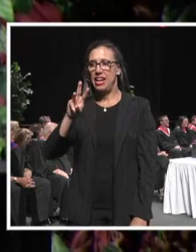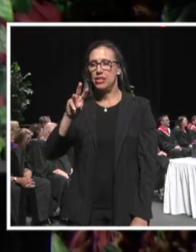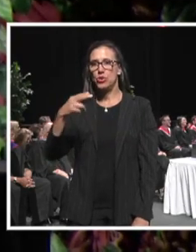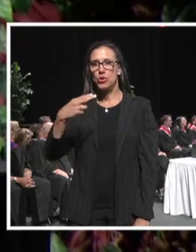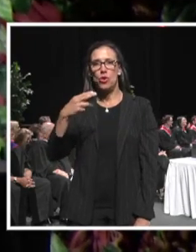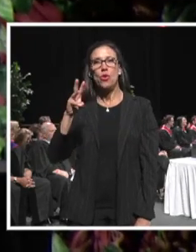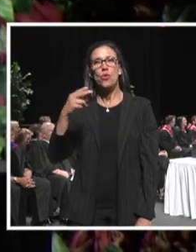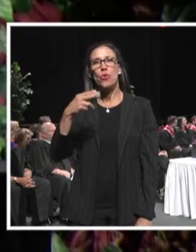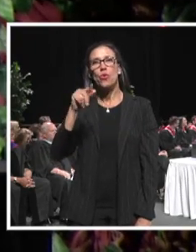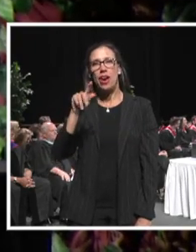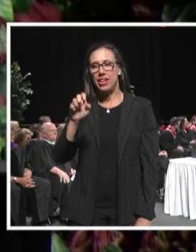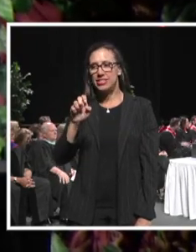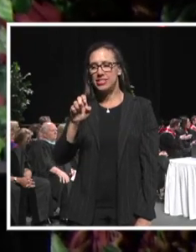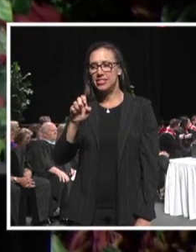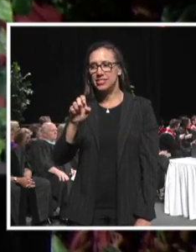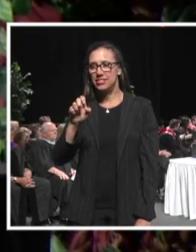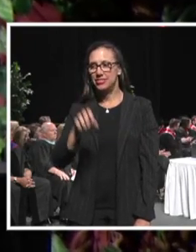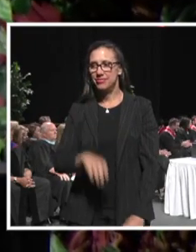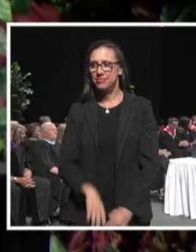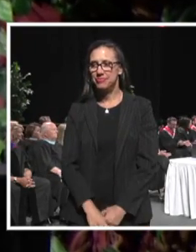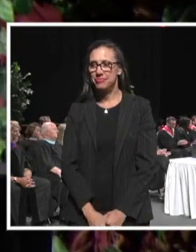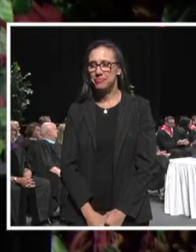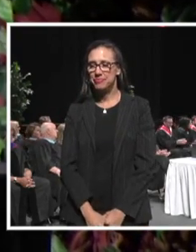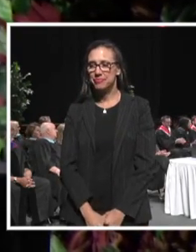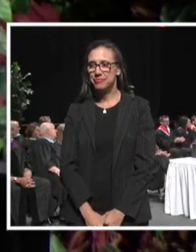Andrew White, Economics.